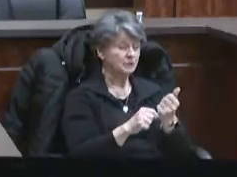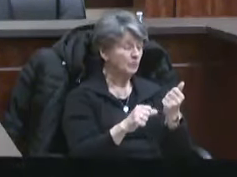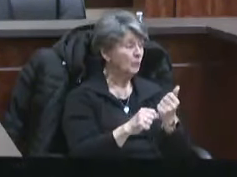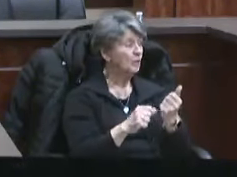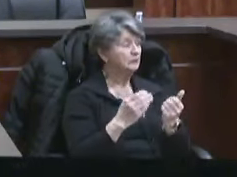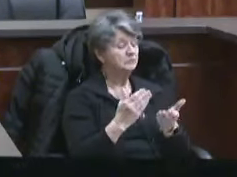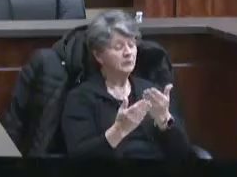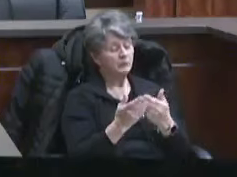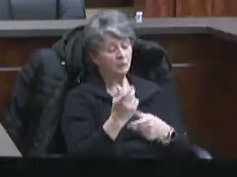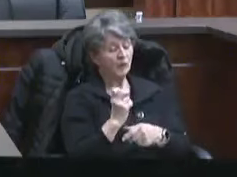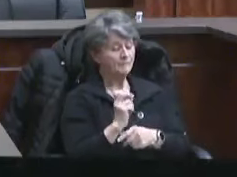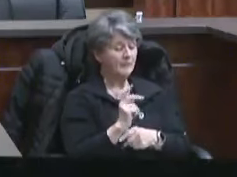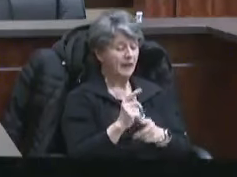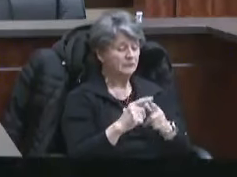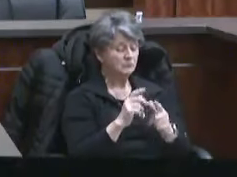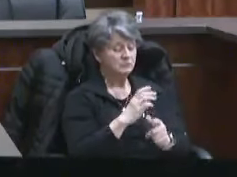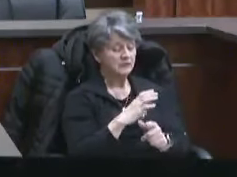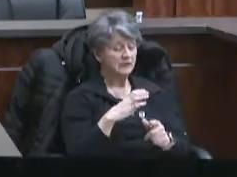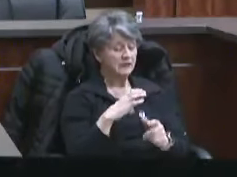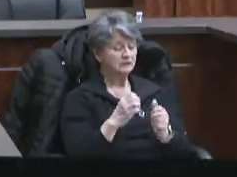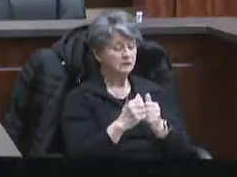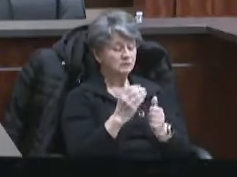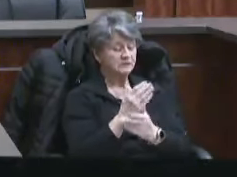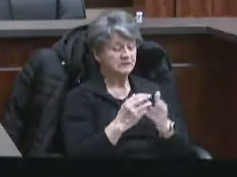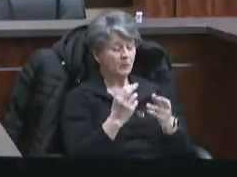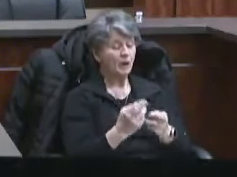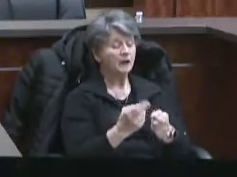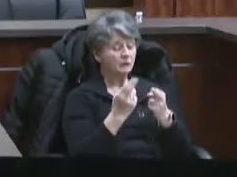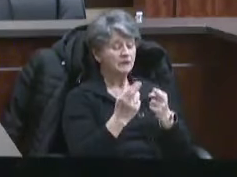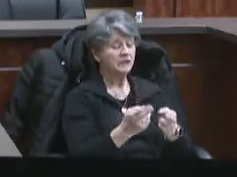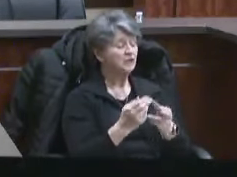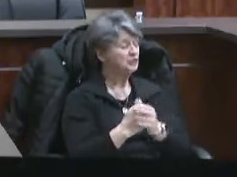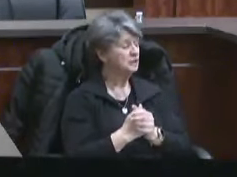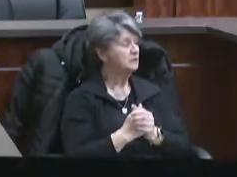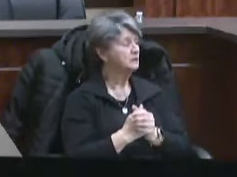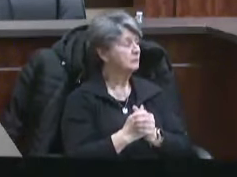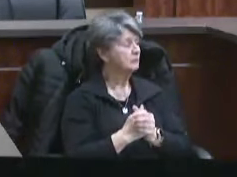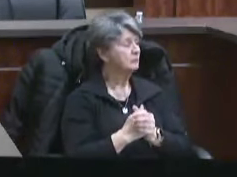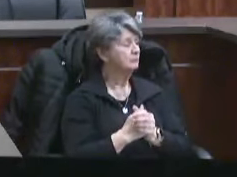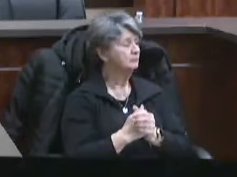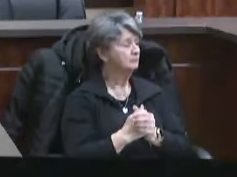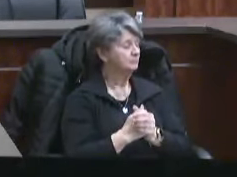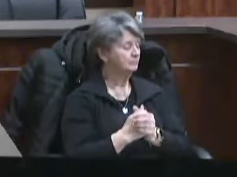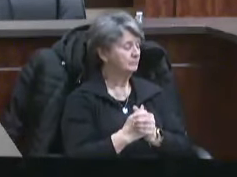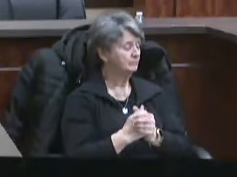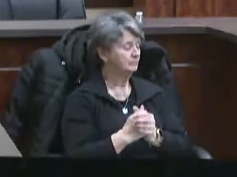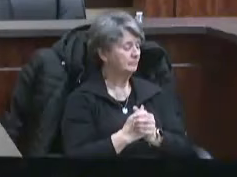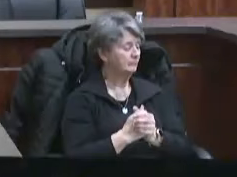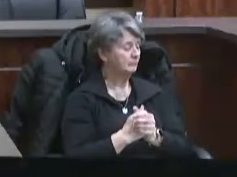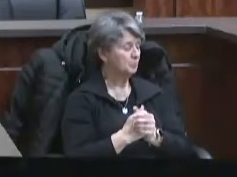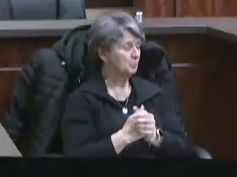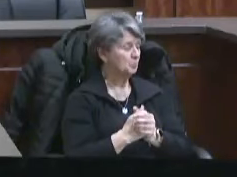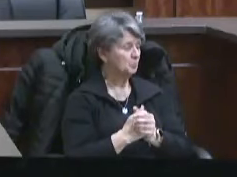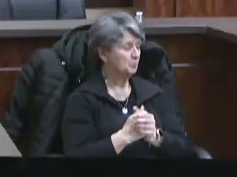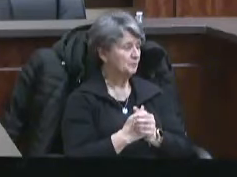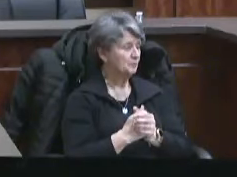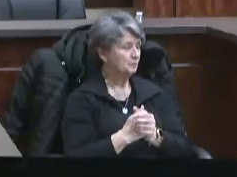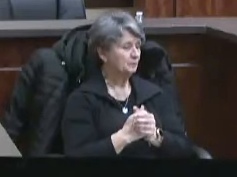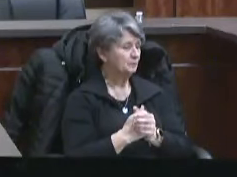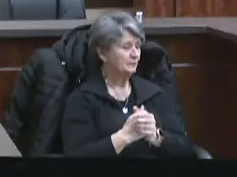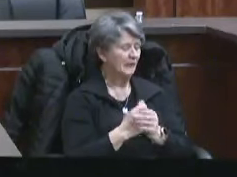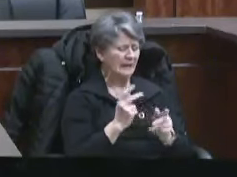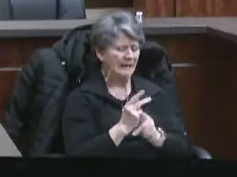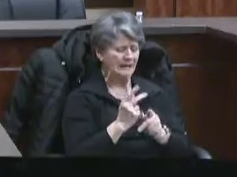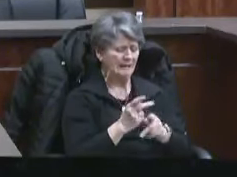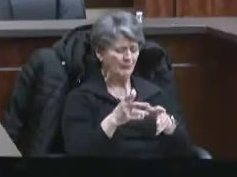council with some recommendations to you as well. The keep losing my report